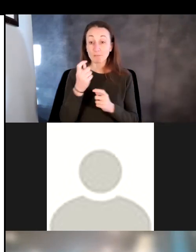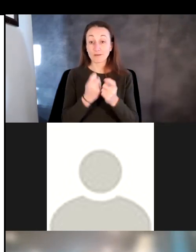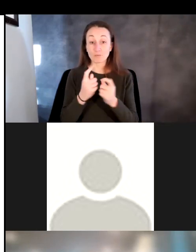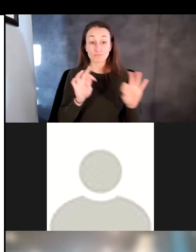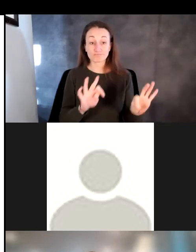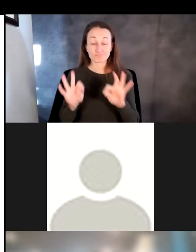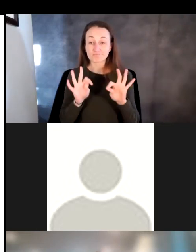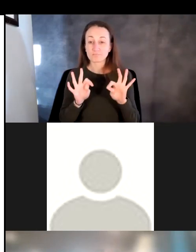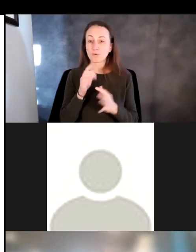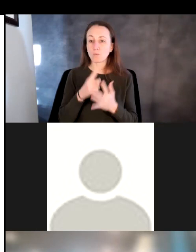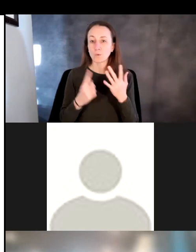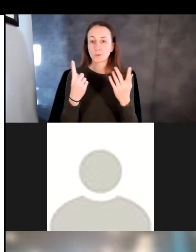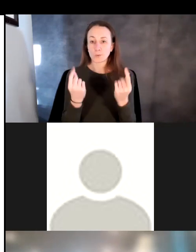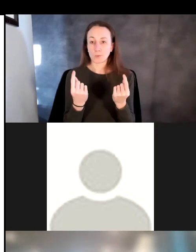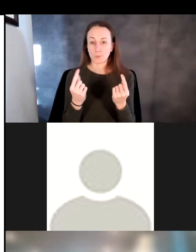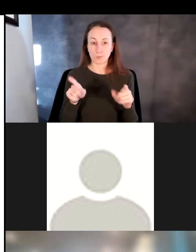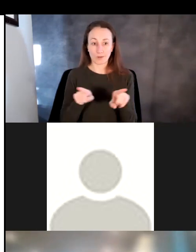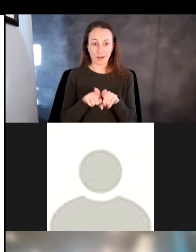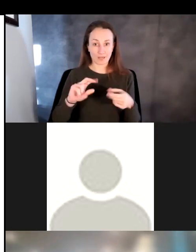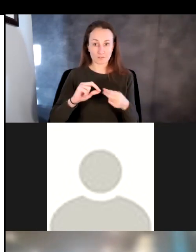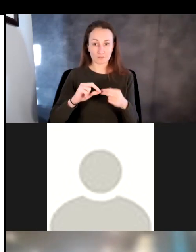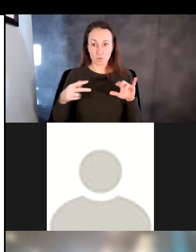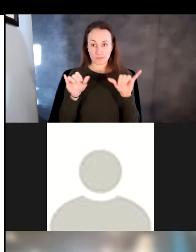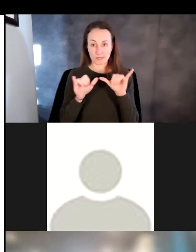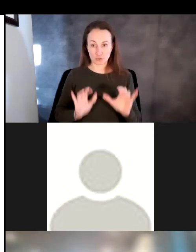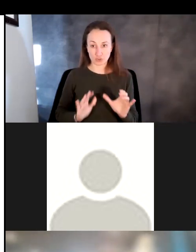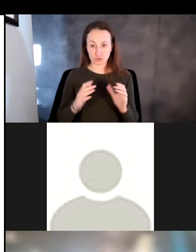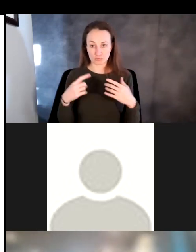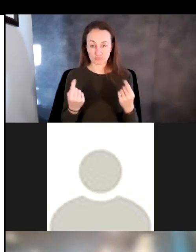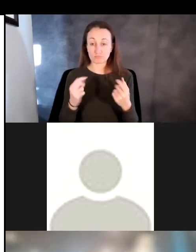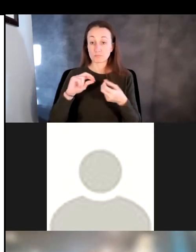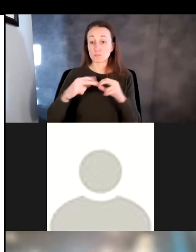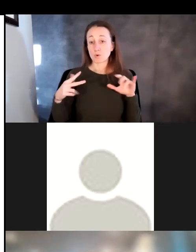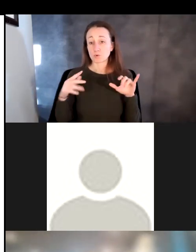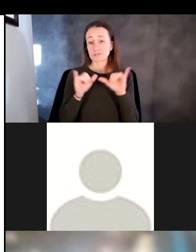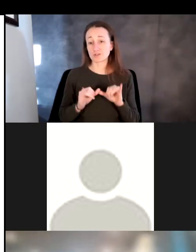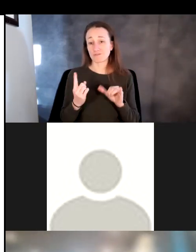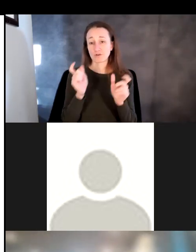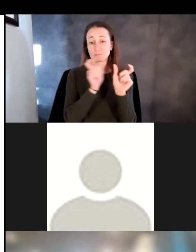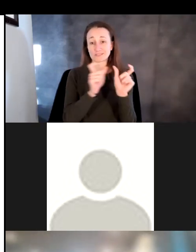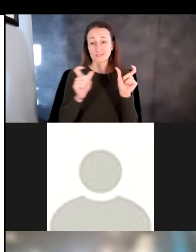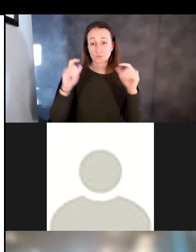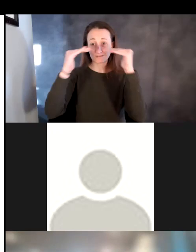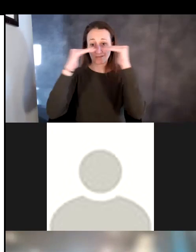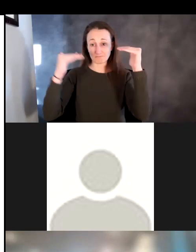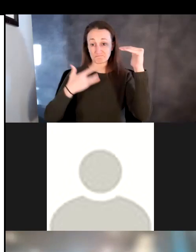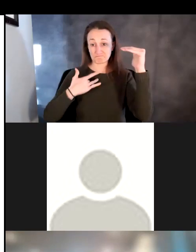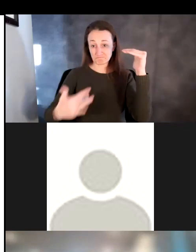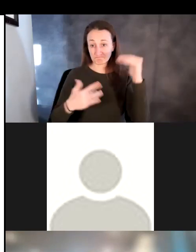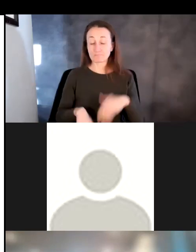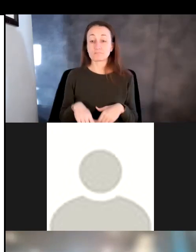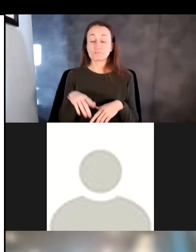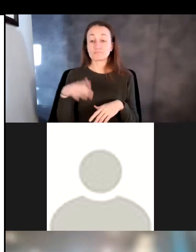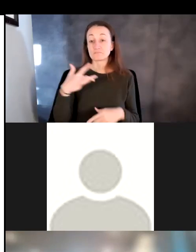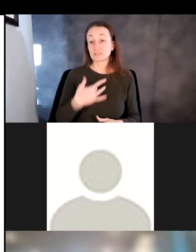what we're trying to do as protein engineers. And so obviously proteins are engineered from the sequence level, and it's typically beneficial to think